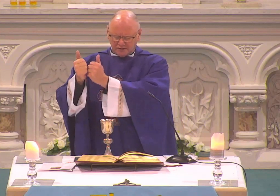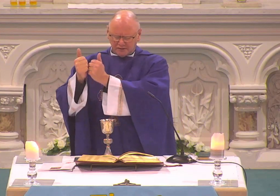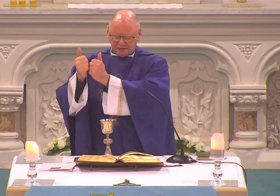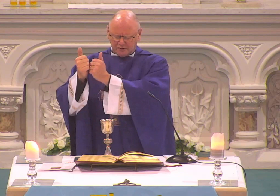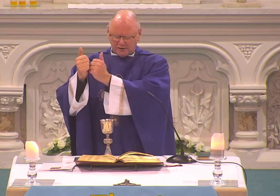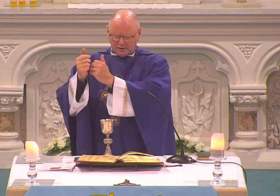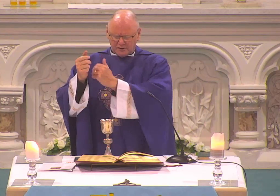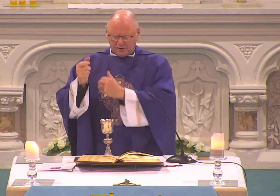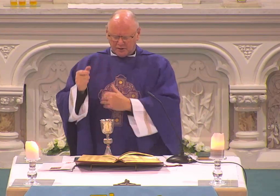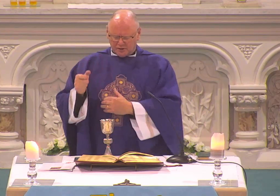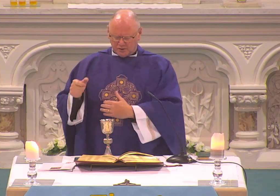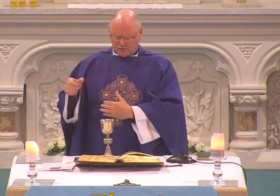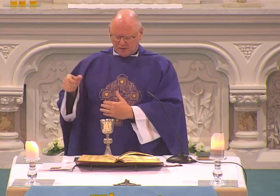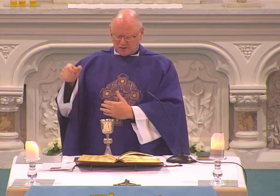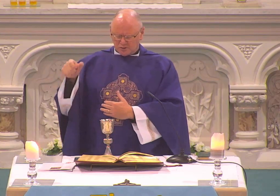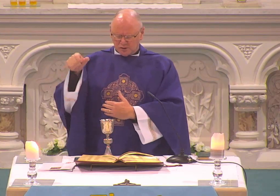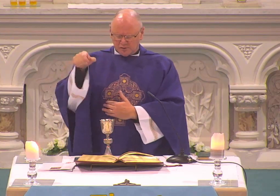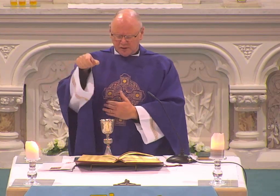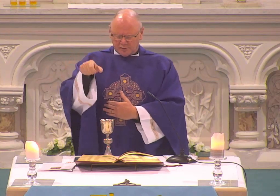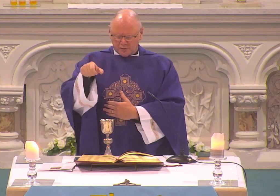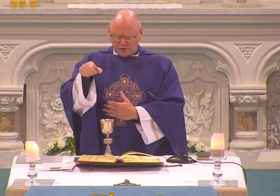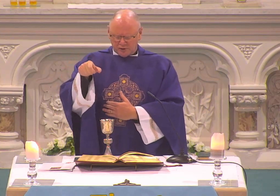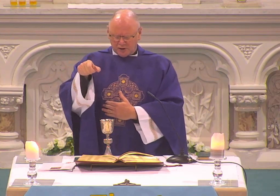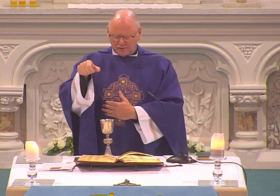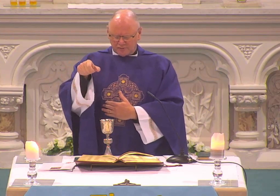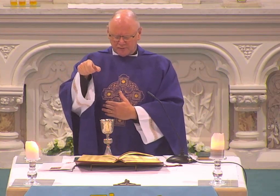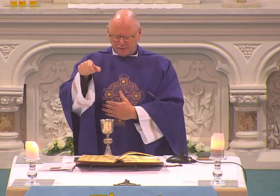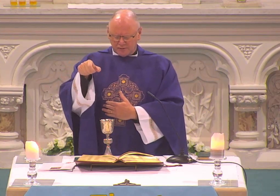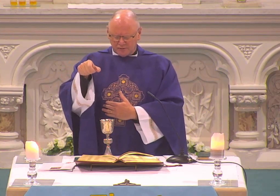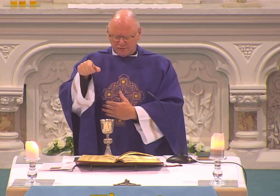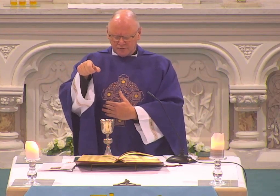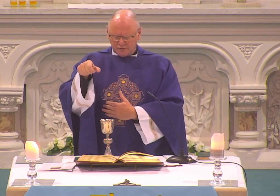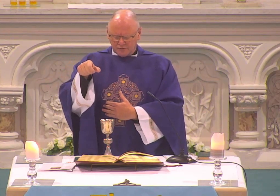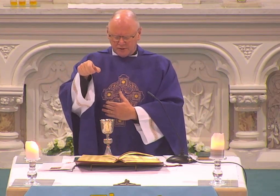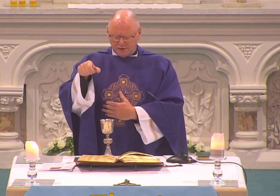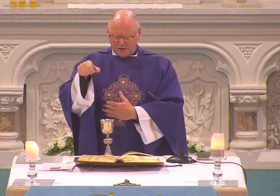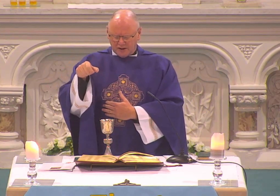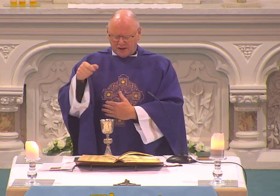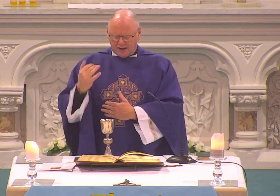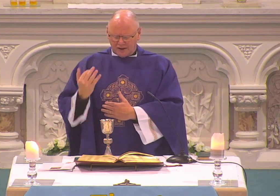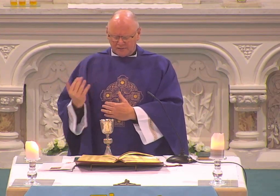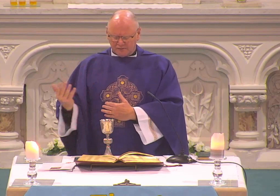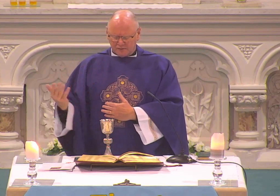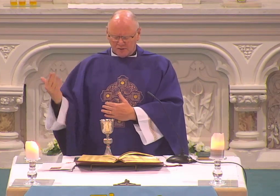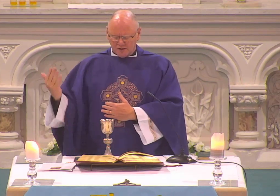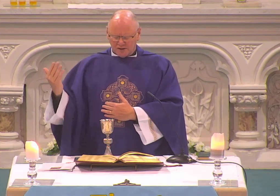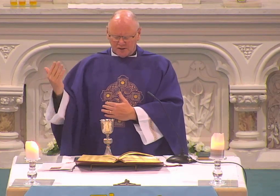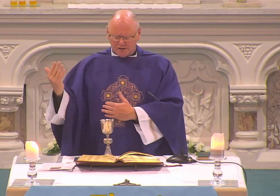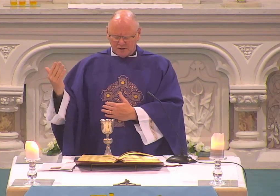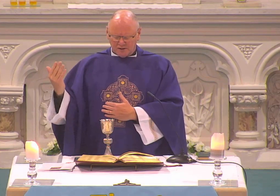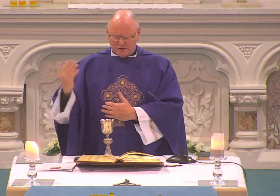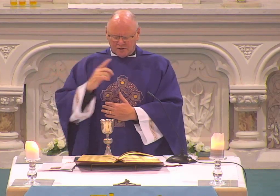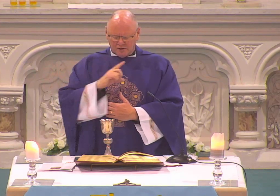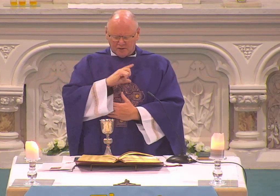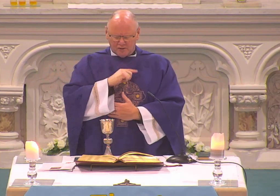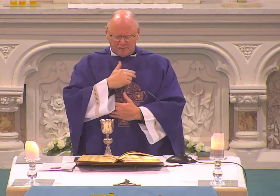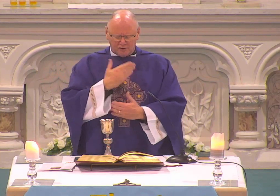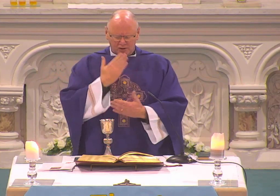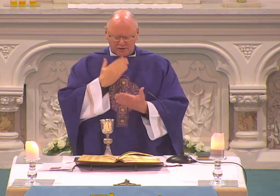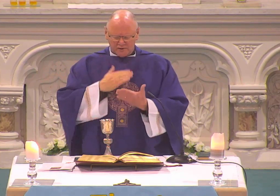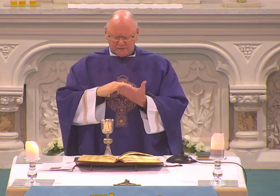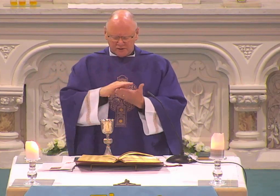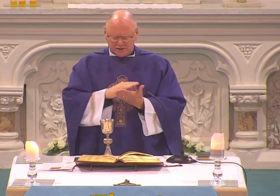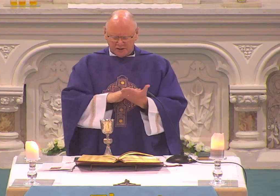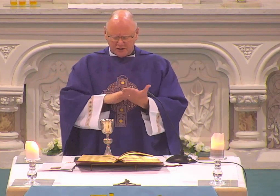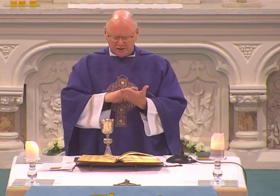covenant, which will be poured out for you and for many for